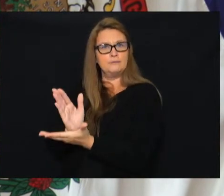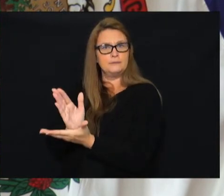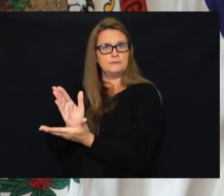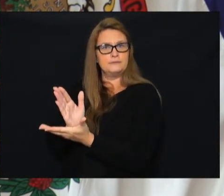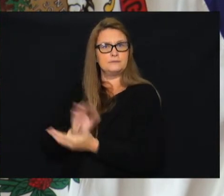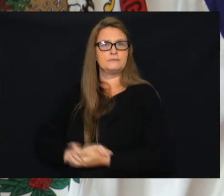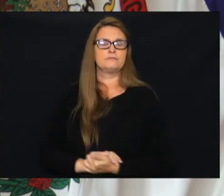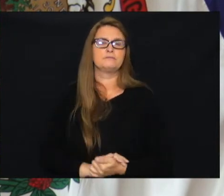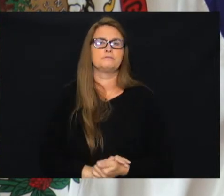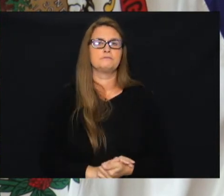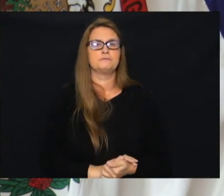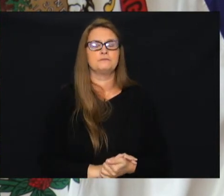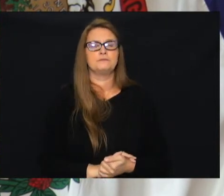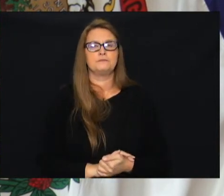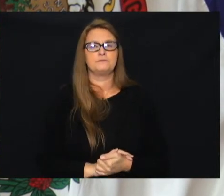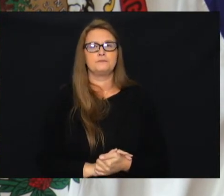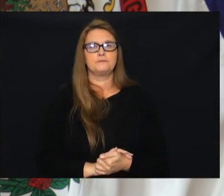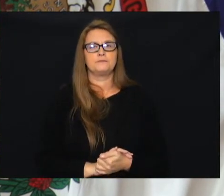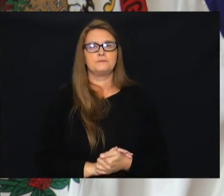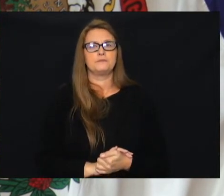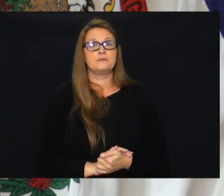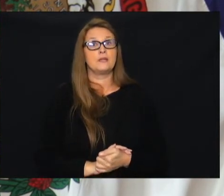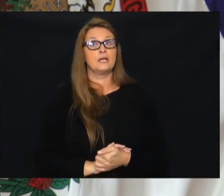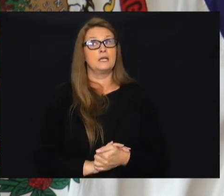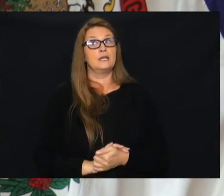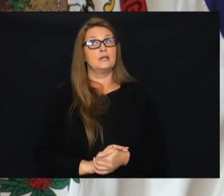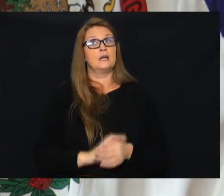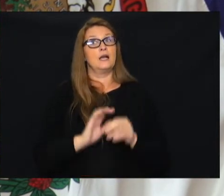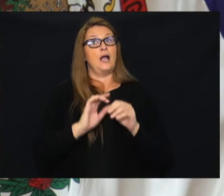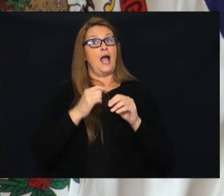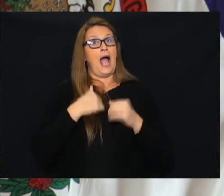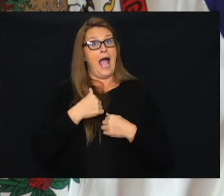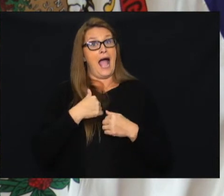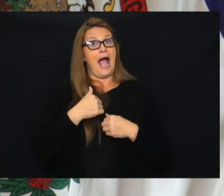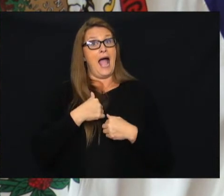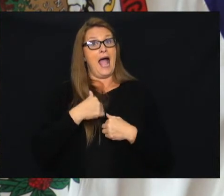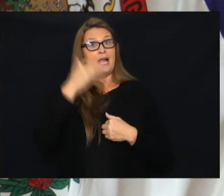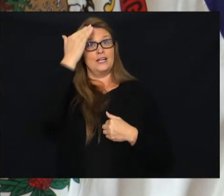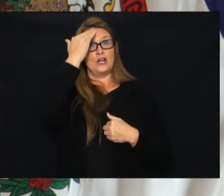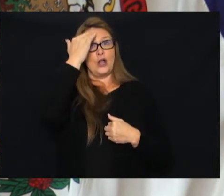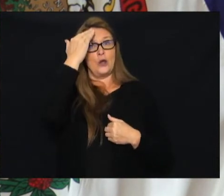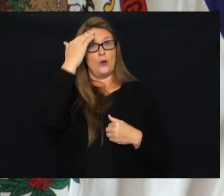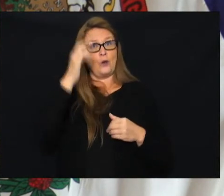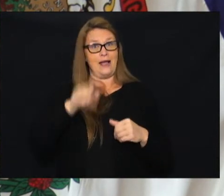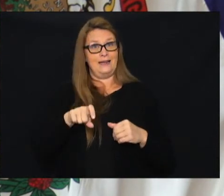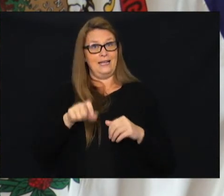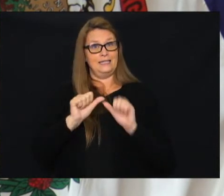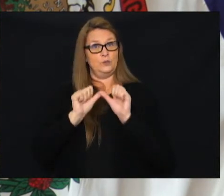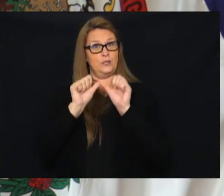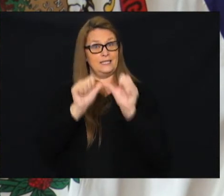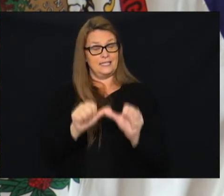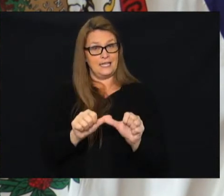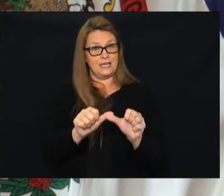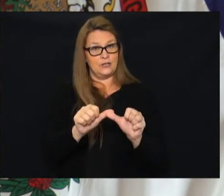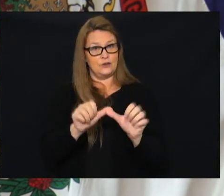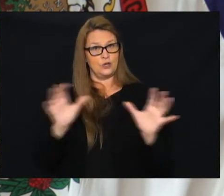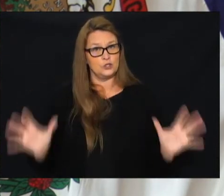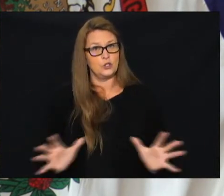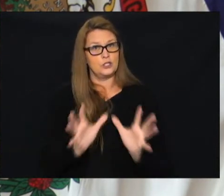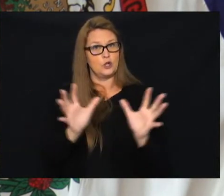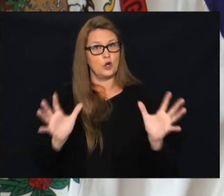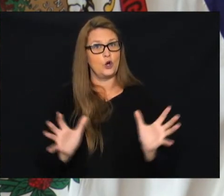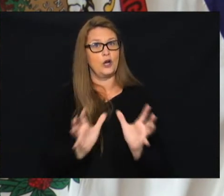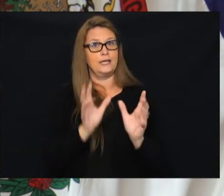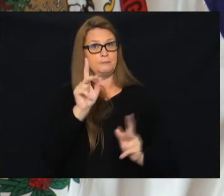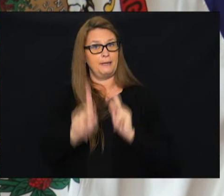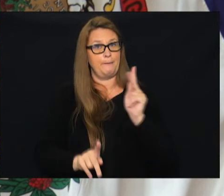and but at the same time, I believe with all in me that I need to try to continue to urge people to try